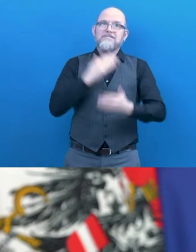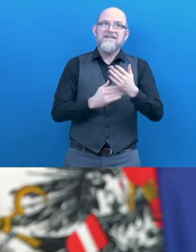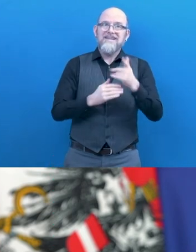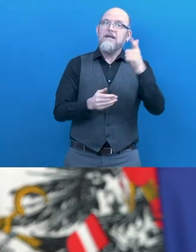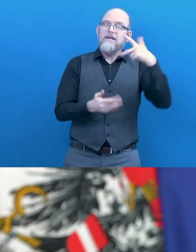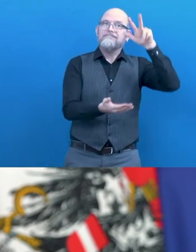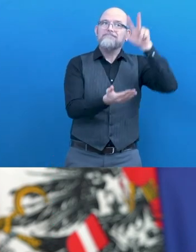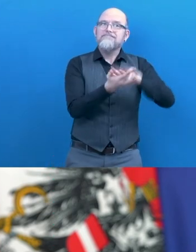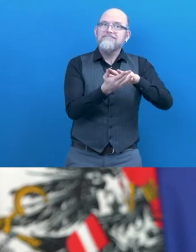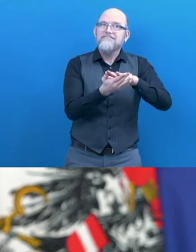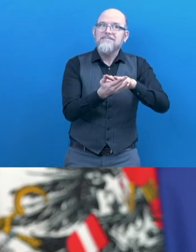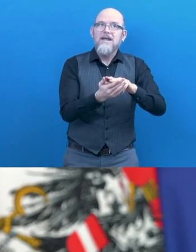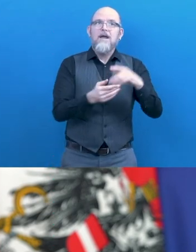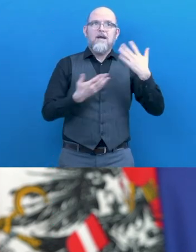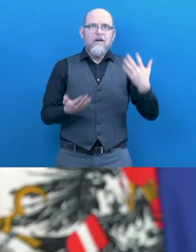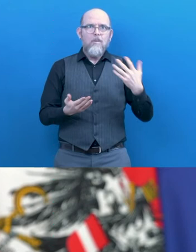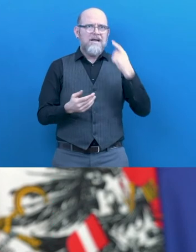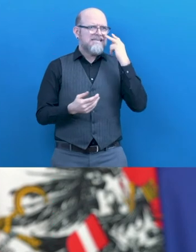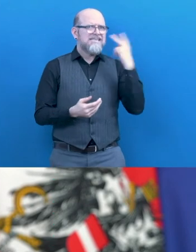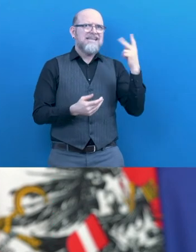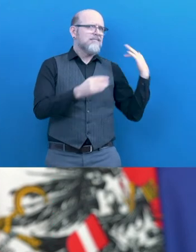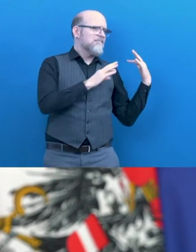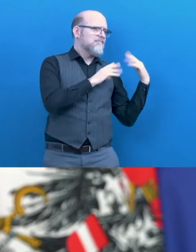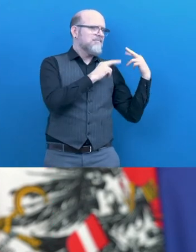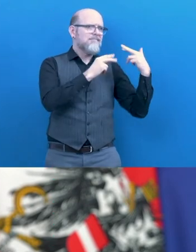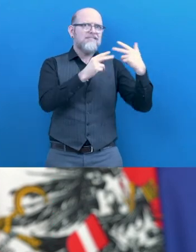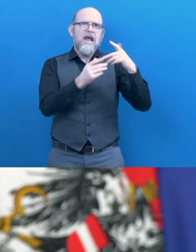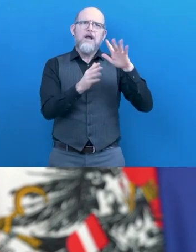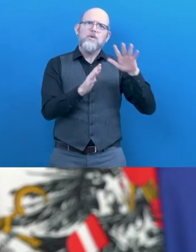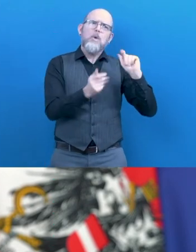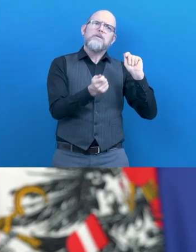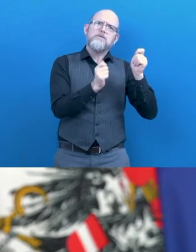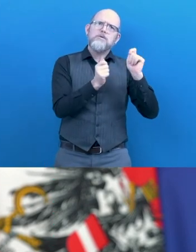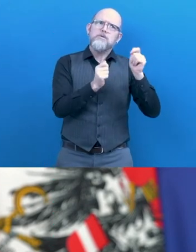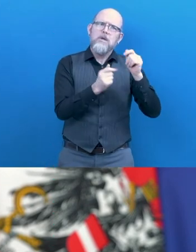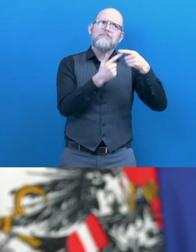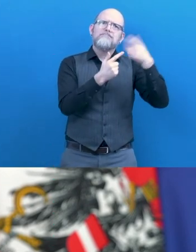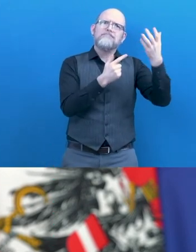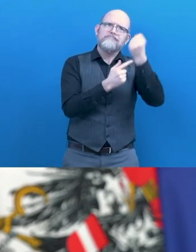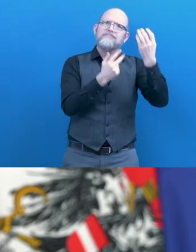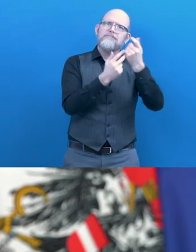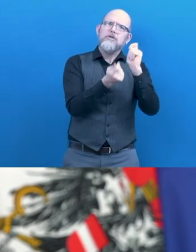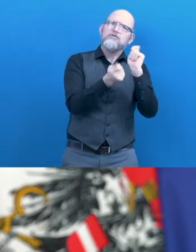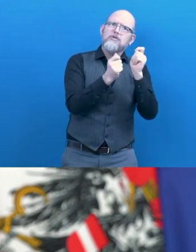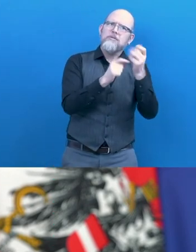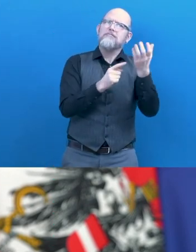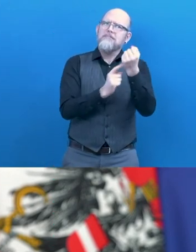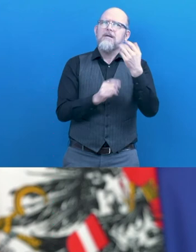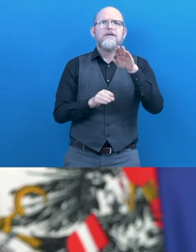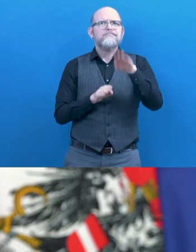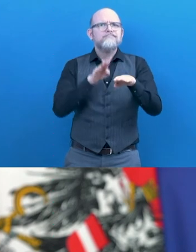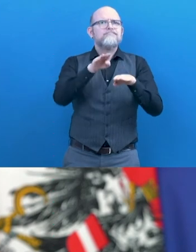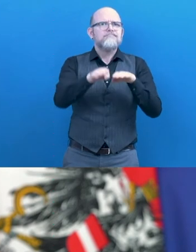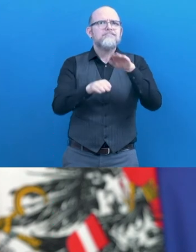with Disabilities. Even though the ongoing implementation of this milestone human rights convention has shown